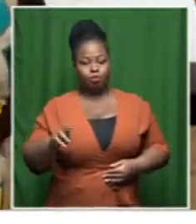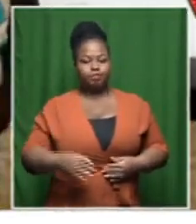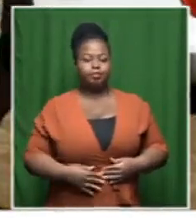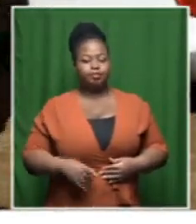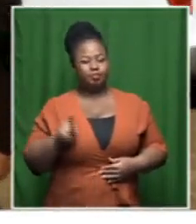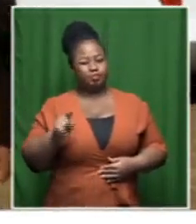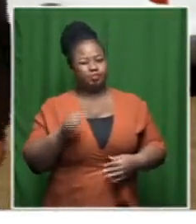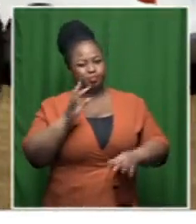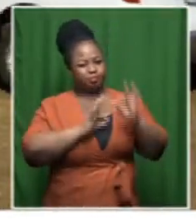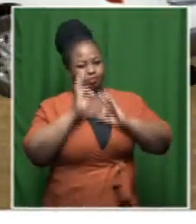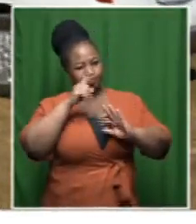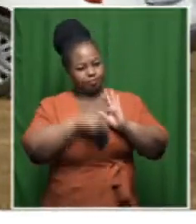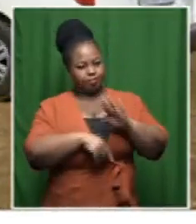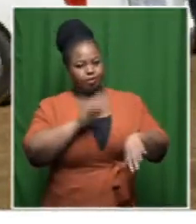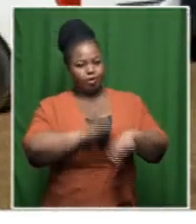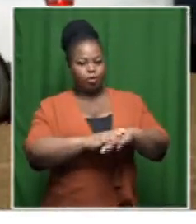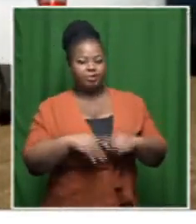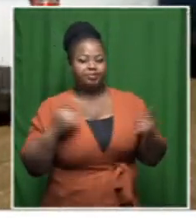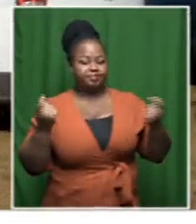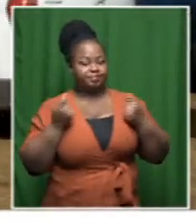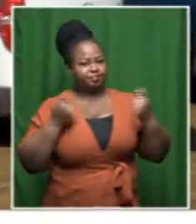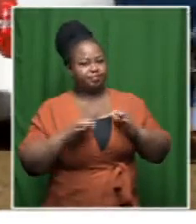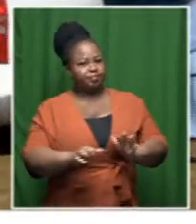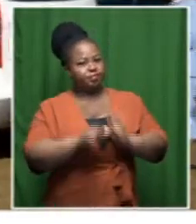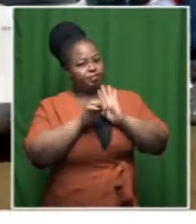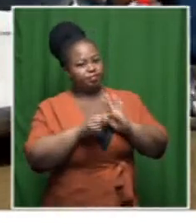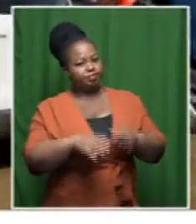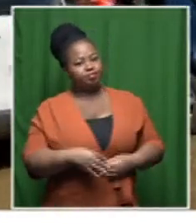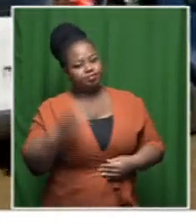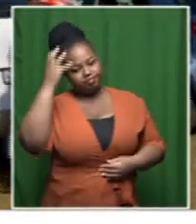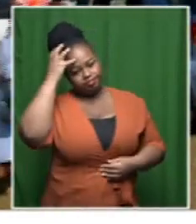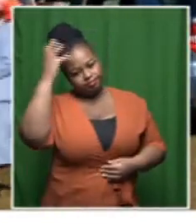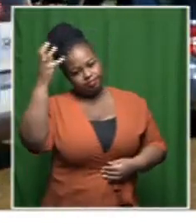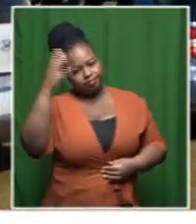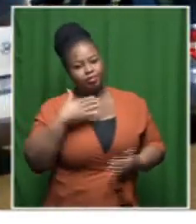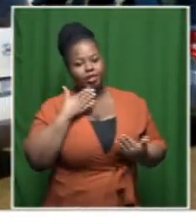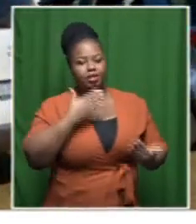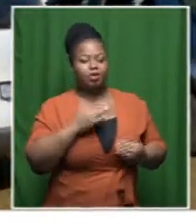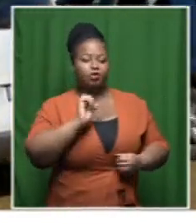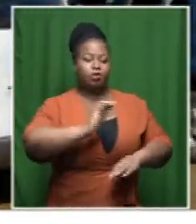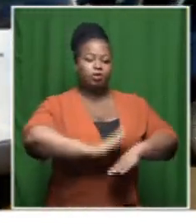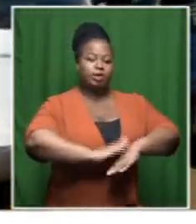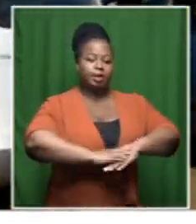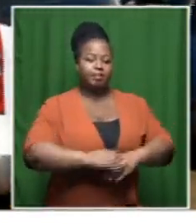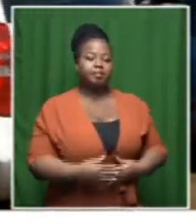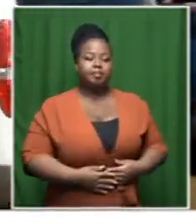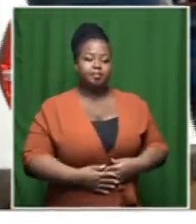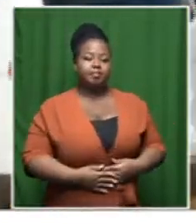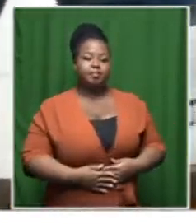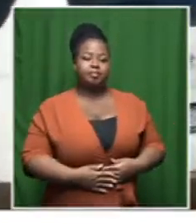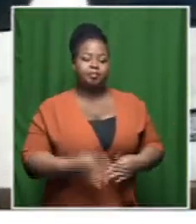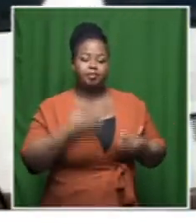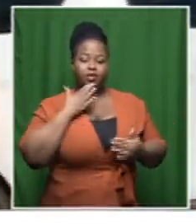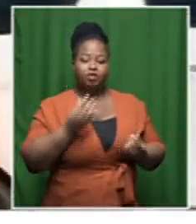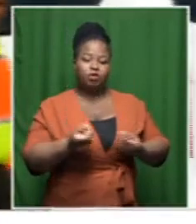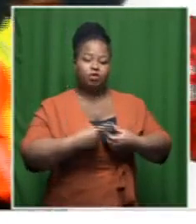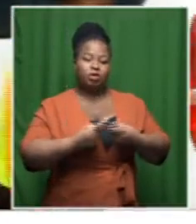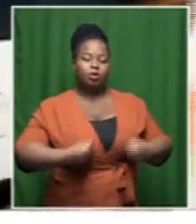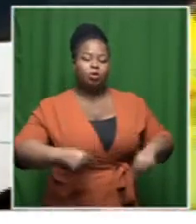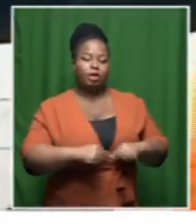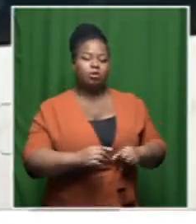more about this particular ceremony and its importance. Mntwana, thank you very much for your time and thank you for joining us. Some of